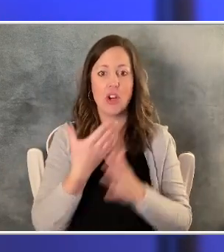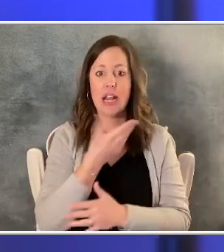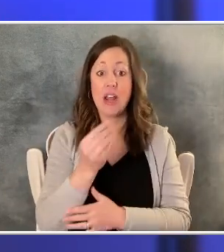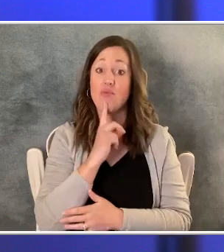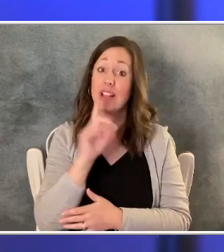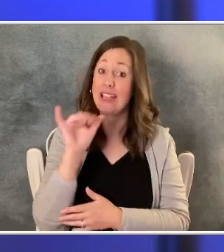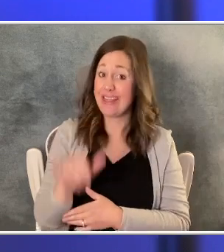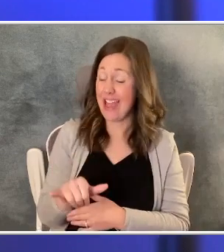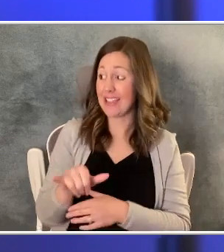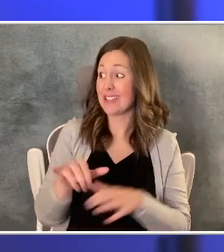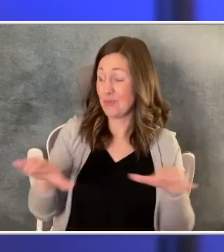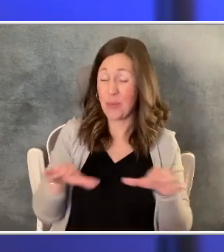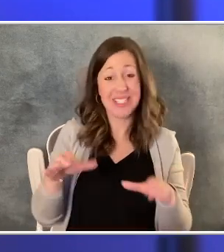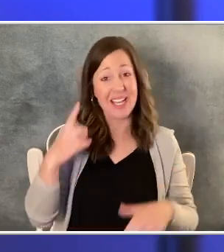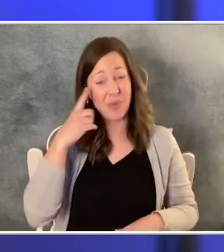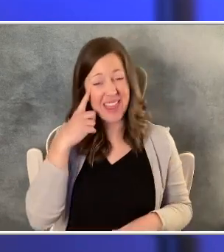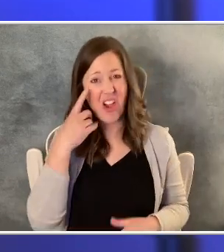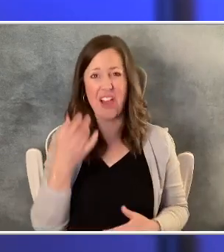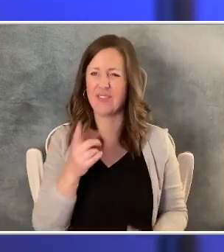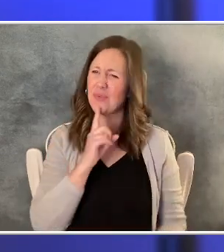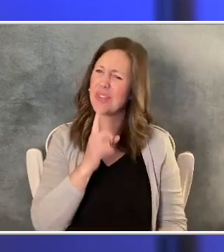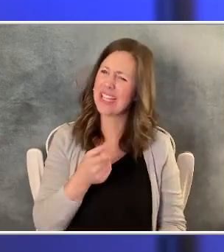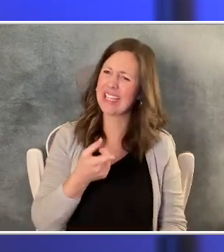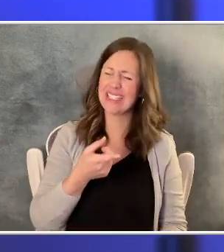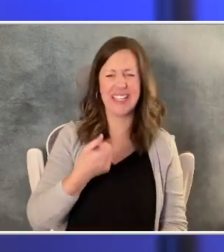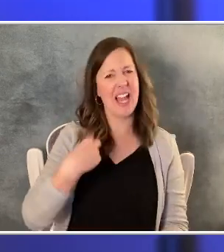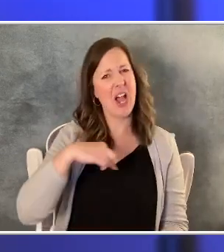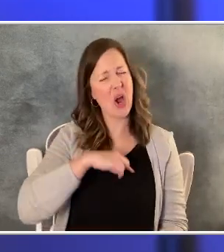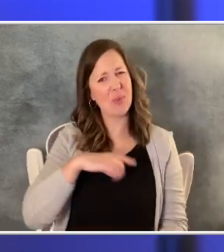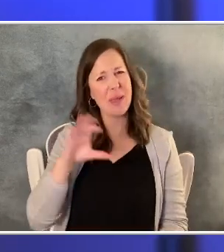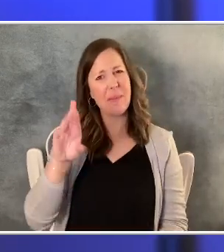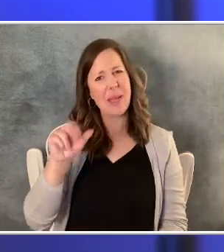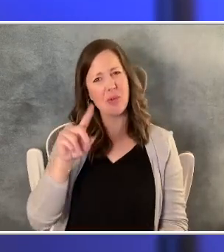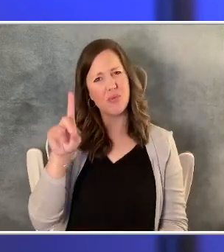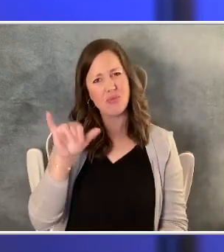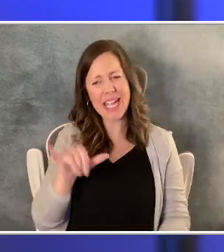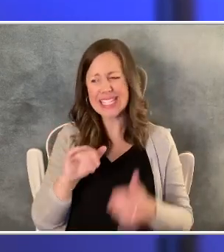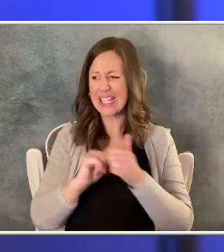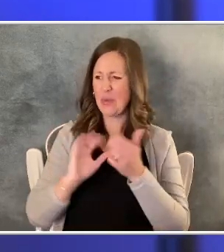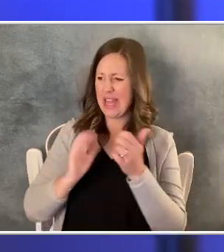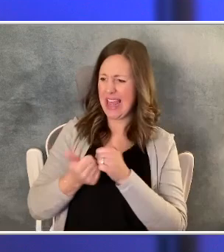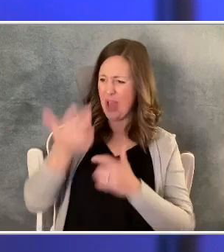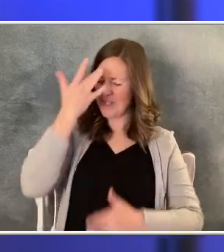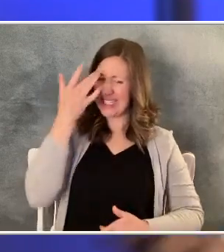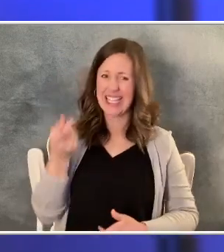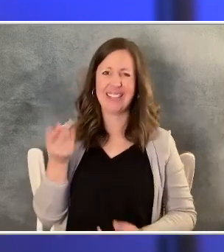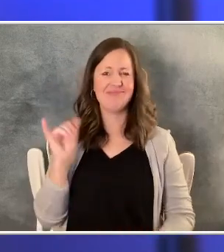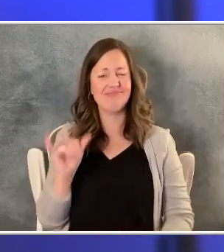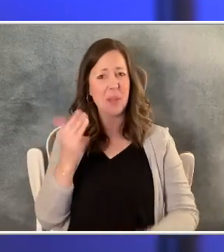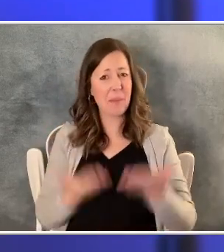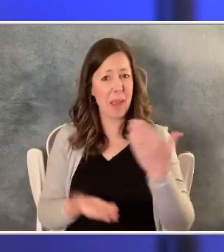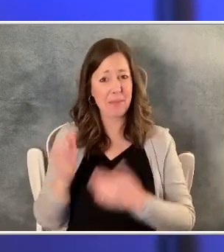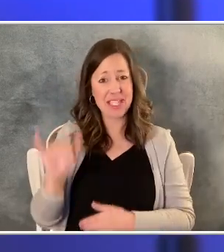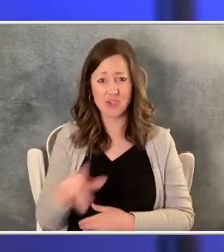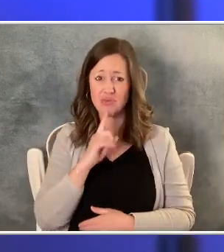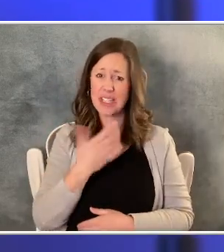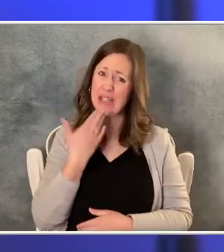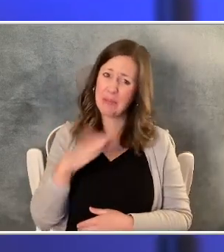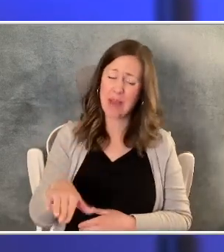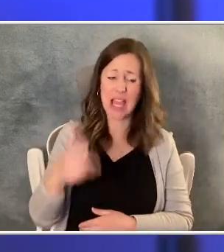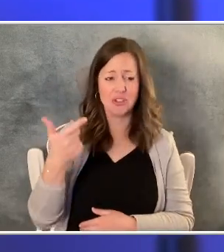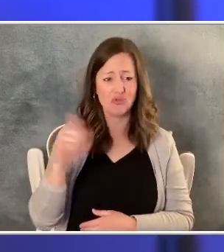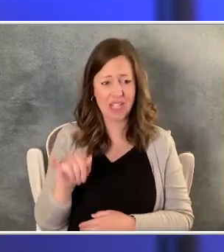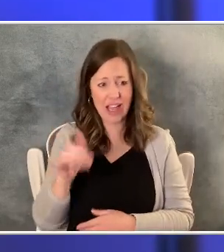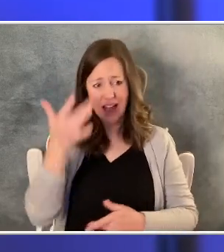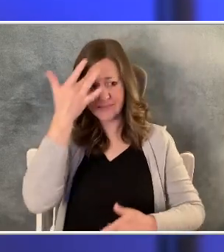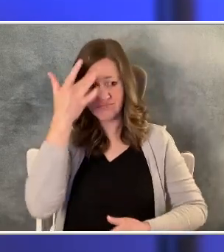We thought, are we being crazy with how sick she is? Maybe this is just a bad GI bug, and she's going to get over